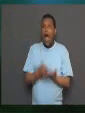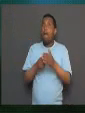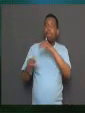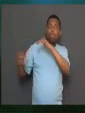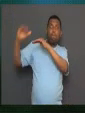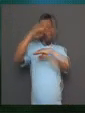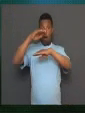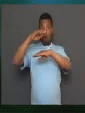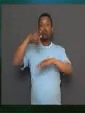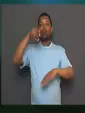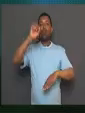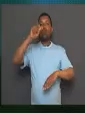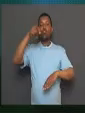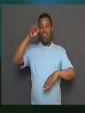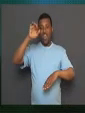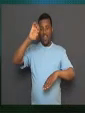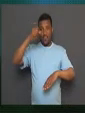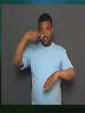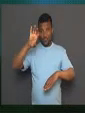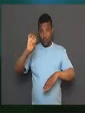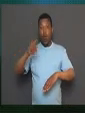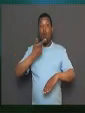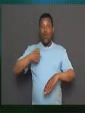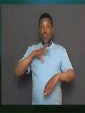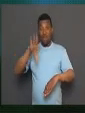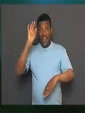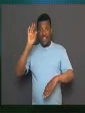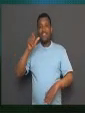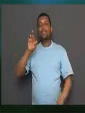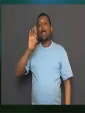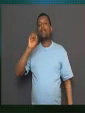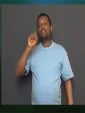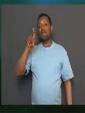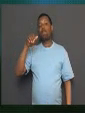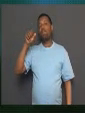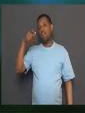Above the troposphere, we find the stratosphere.